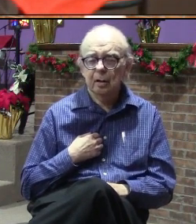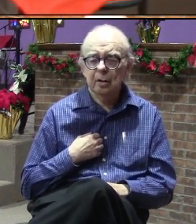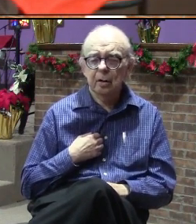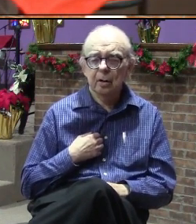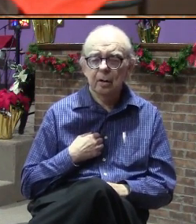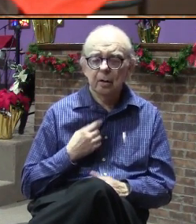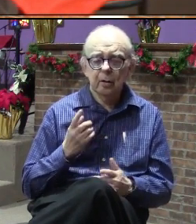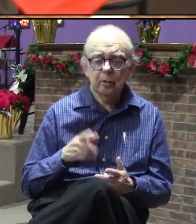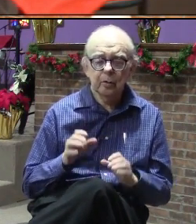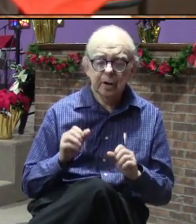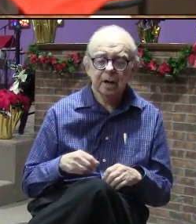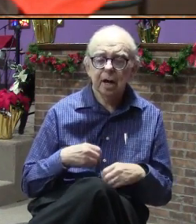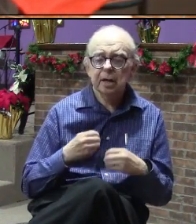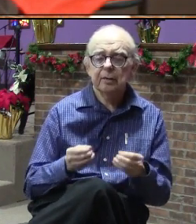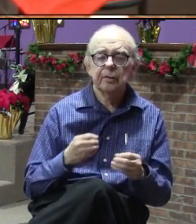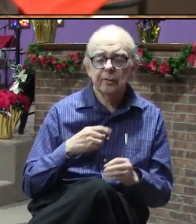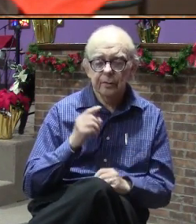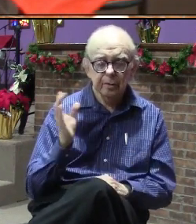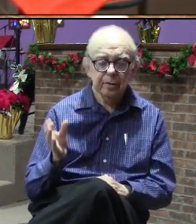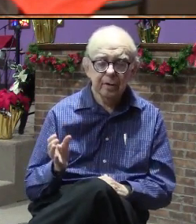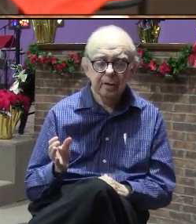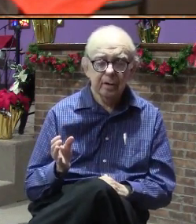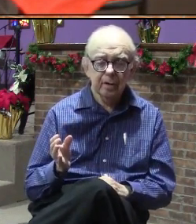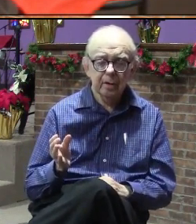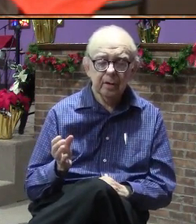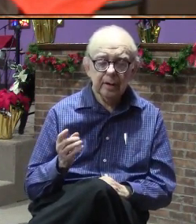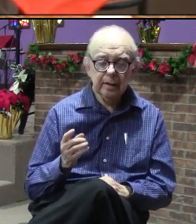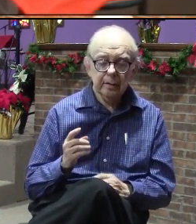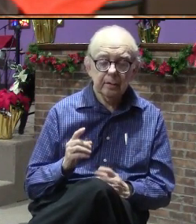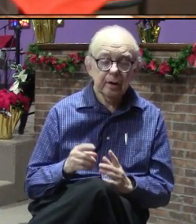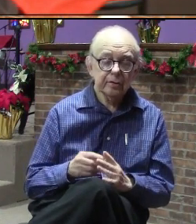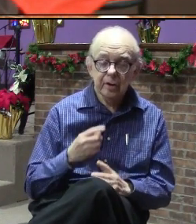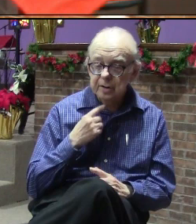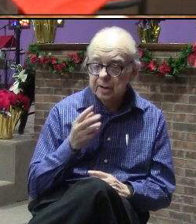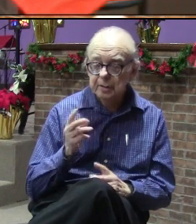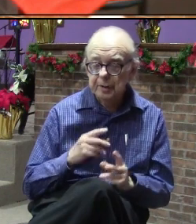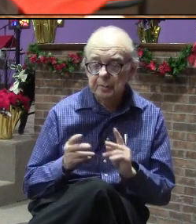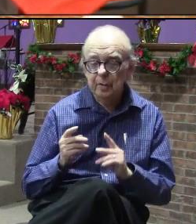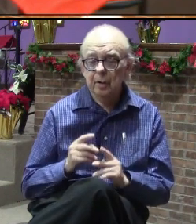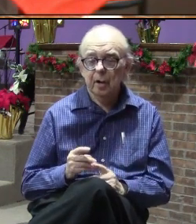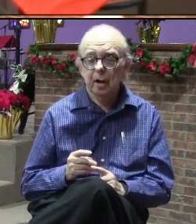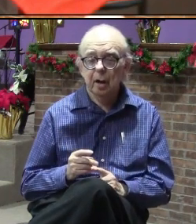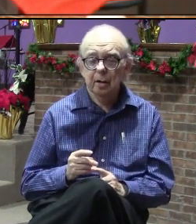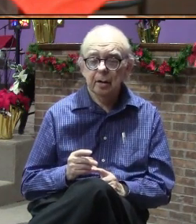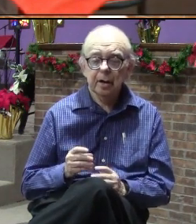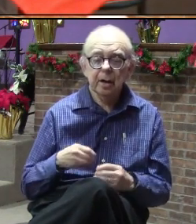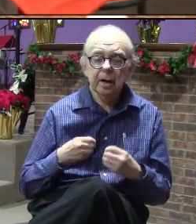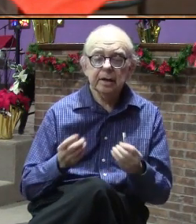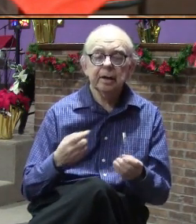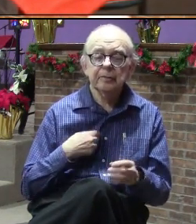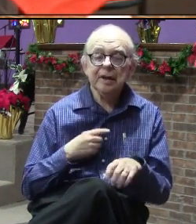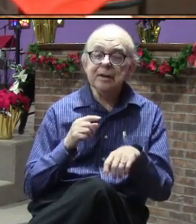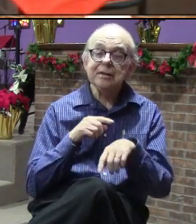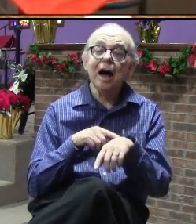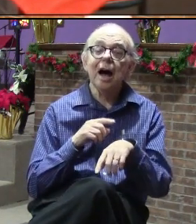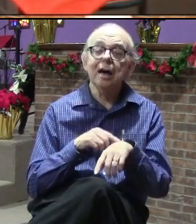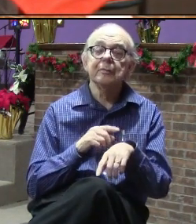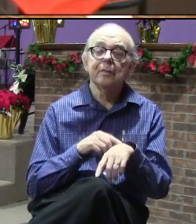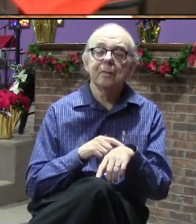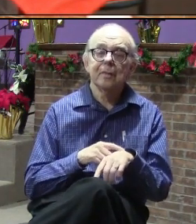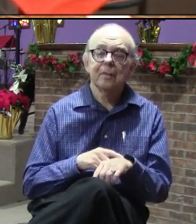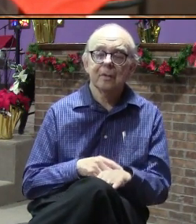what can I give you for Christmas? And you know what I've started telling people? Just give me time.